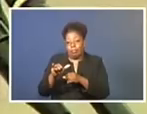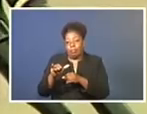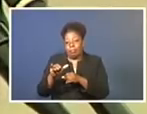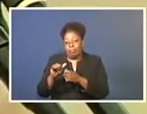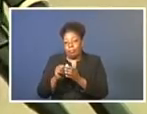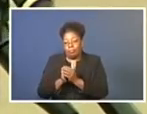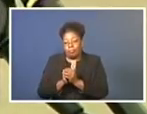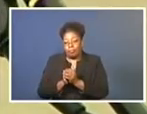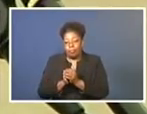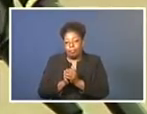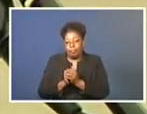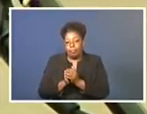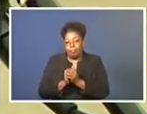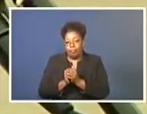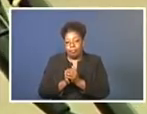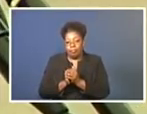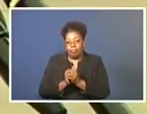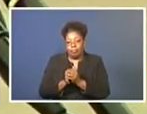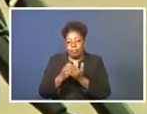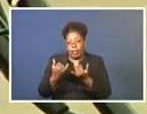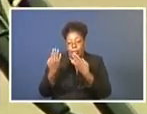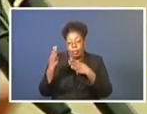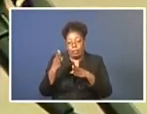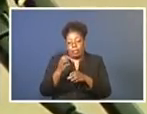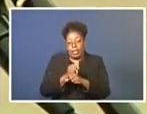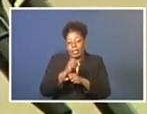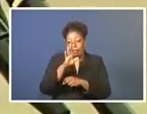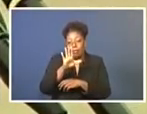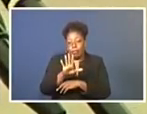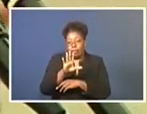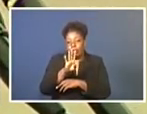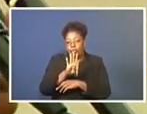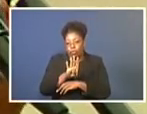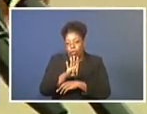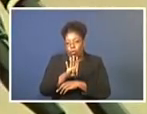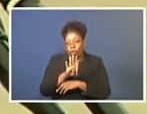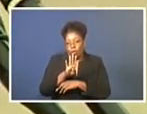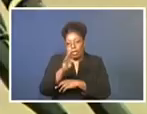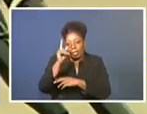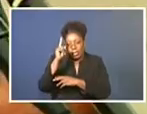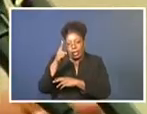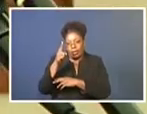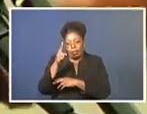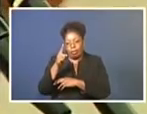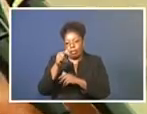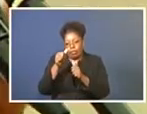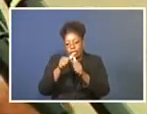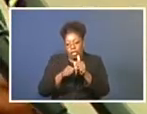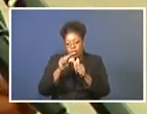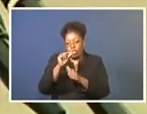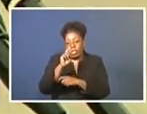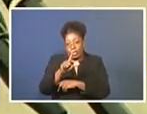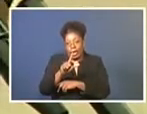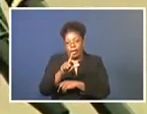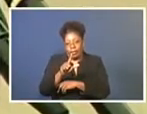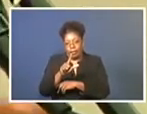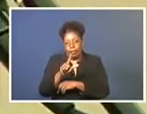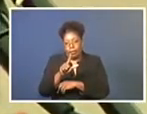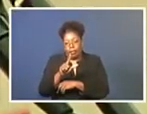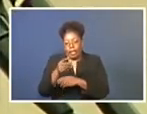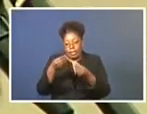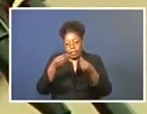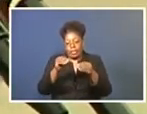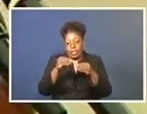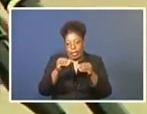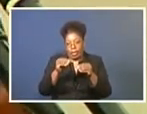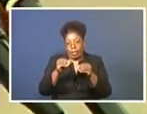to it. Retailers in the Bahamas get 54 cents per gallon of oil sold at the pump. The